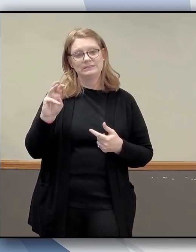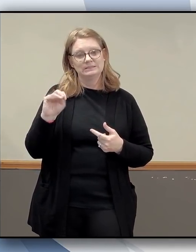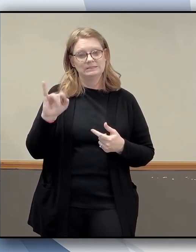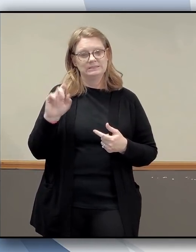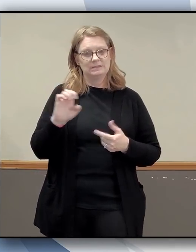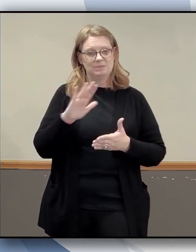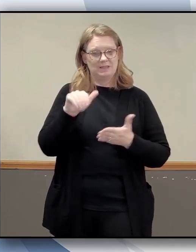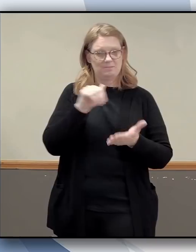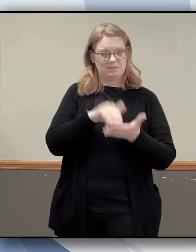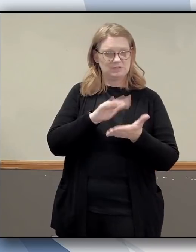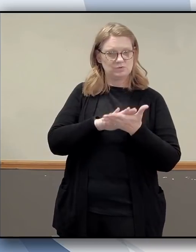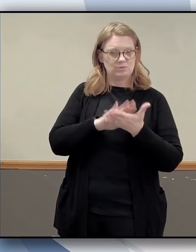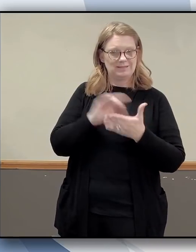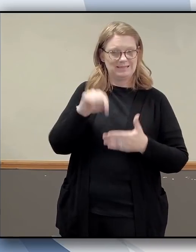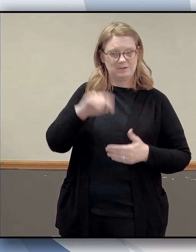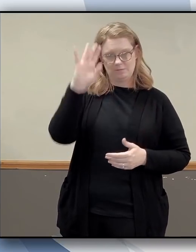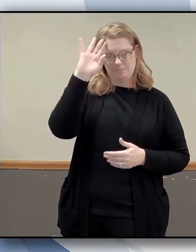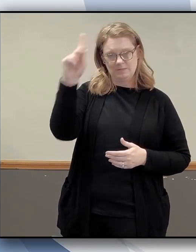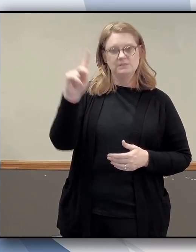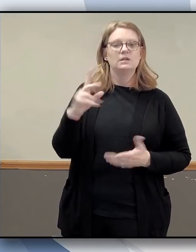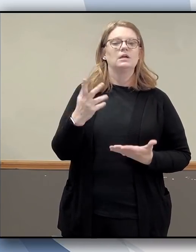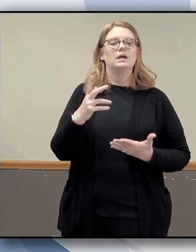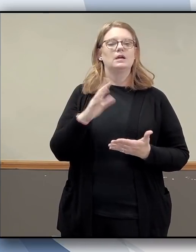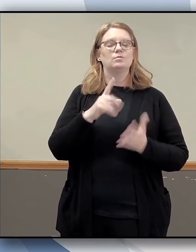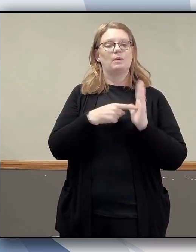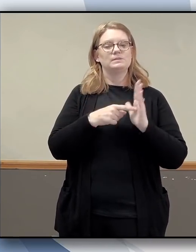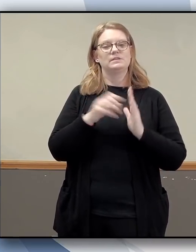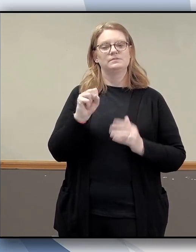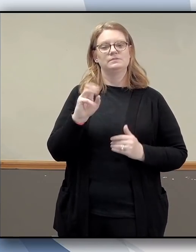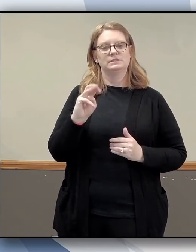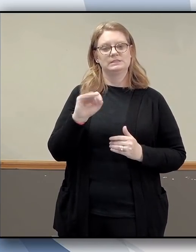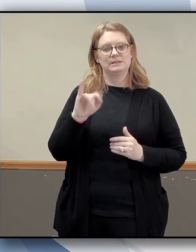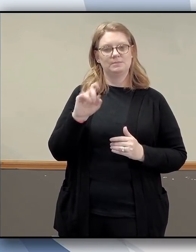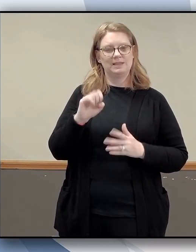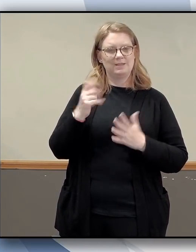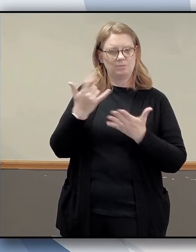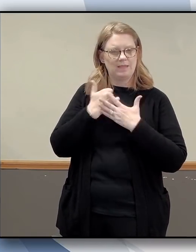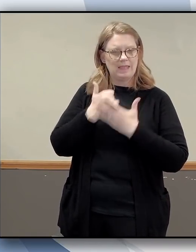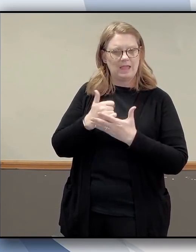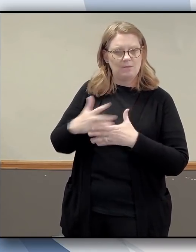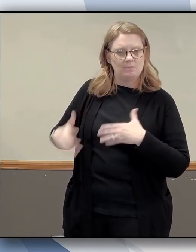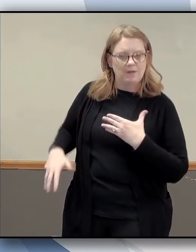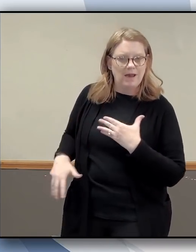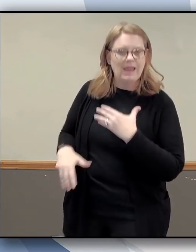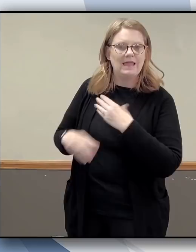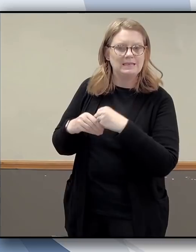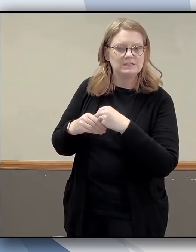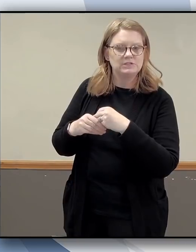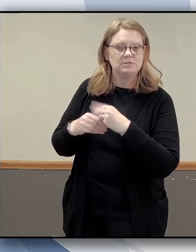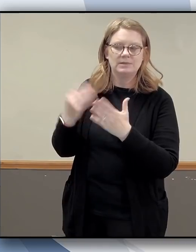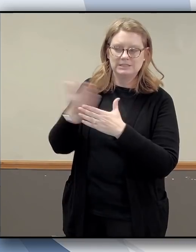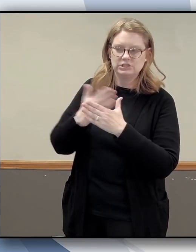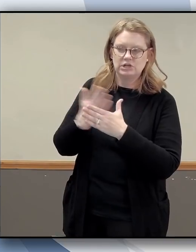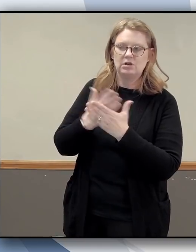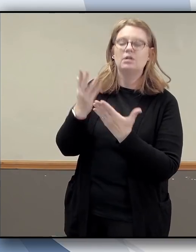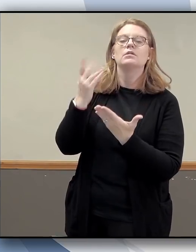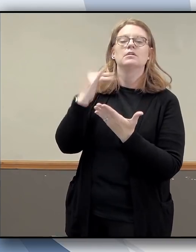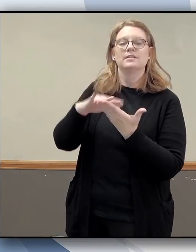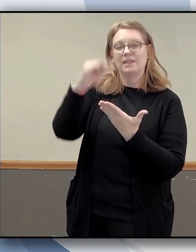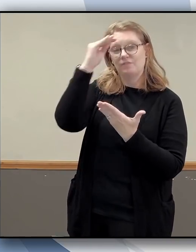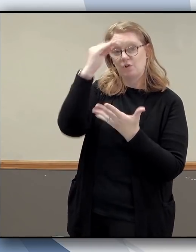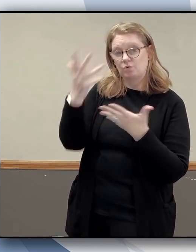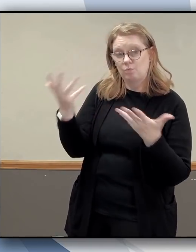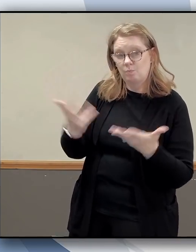in Bismarck. Representatives from Simley will play an instrumental role in rolling out the expanded pilot program by sharing lessons learned and also